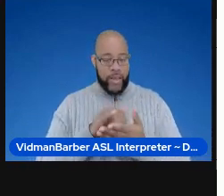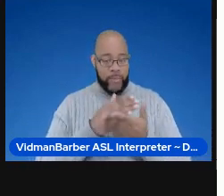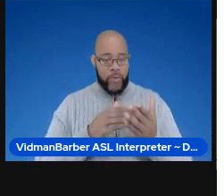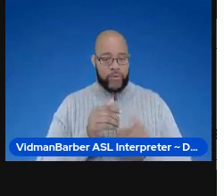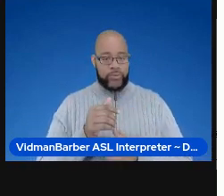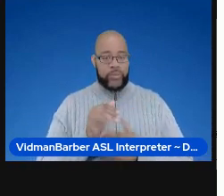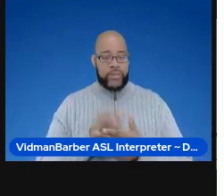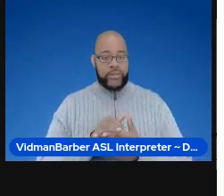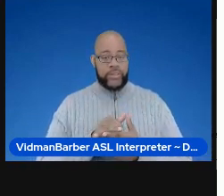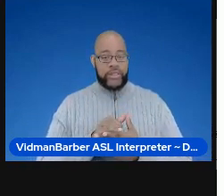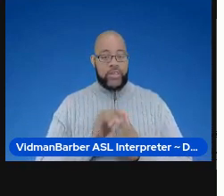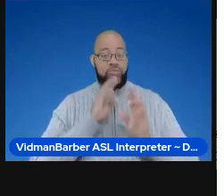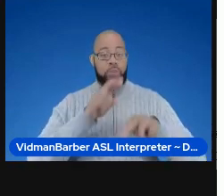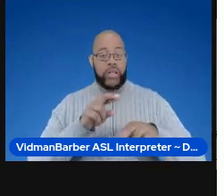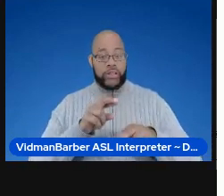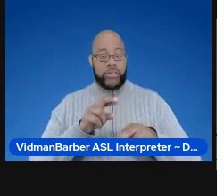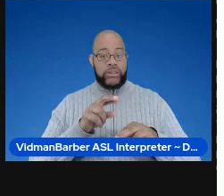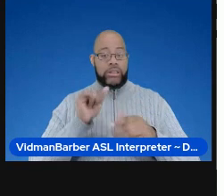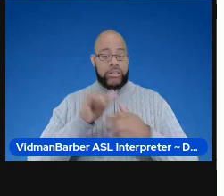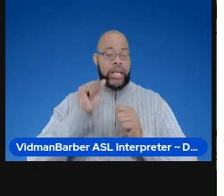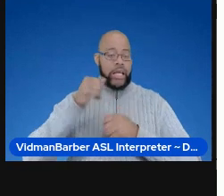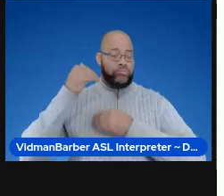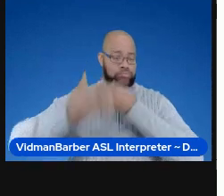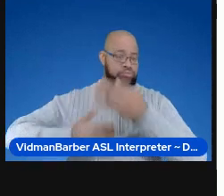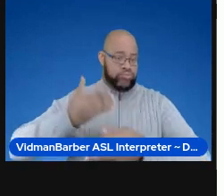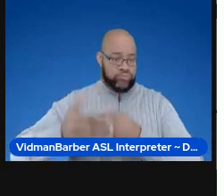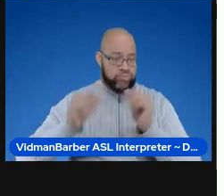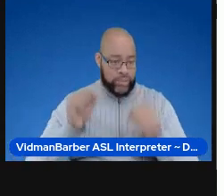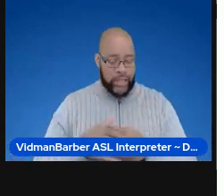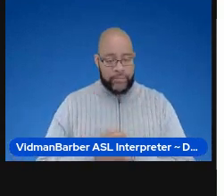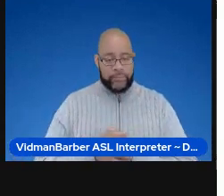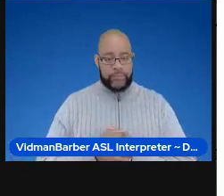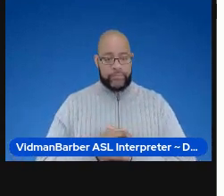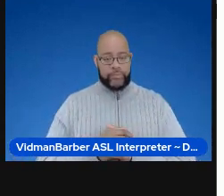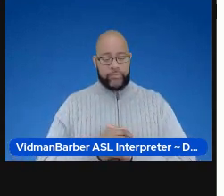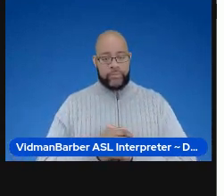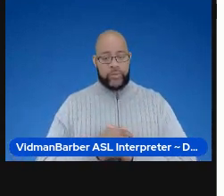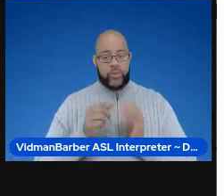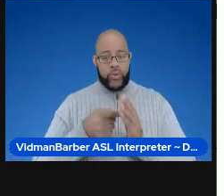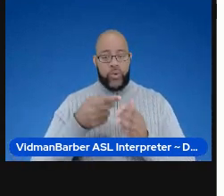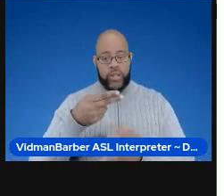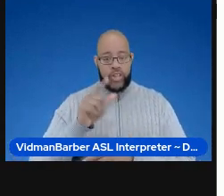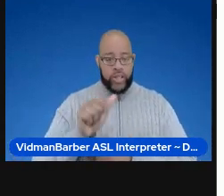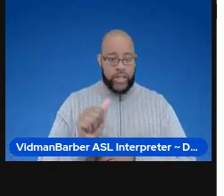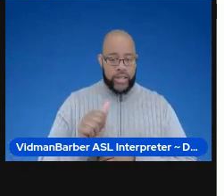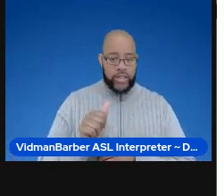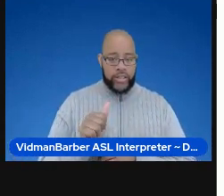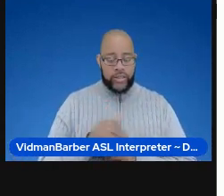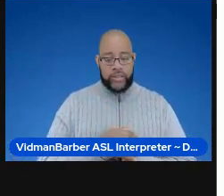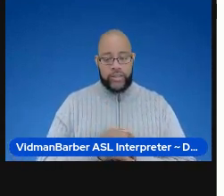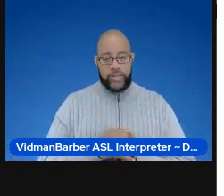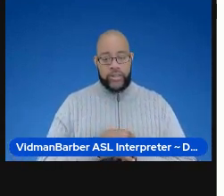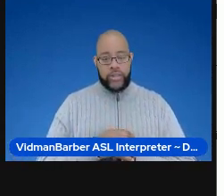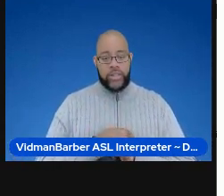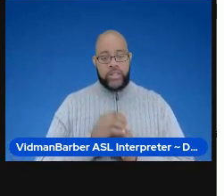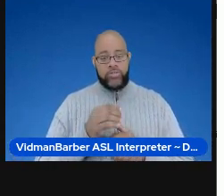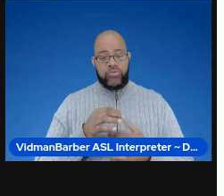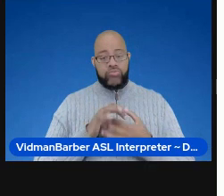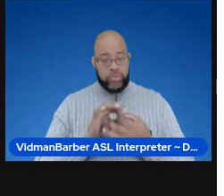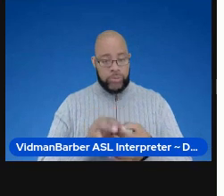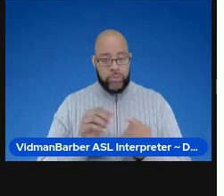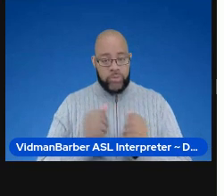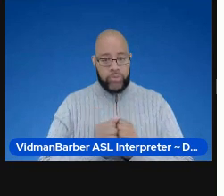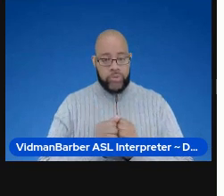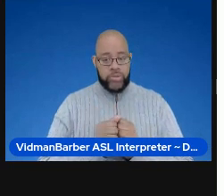immune responses to vaccines are heritable. We showed that that HLA was reproducibly associated with